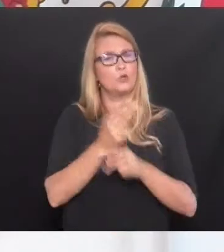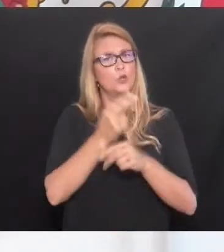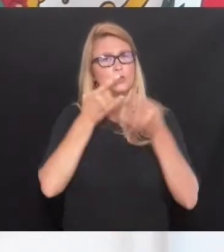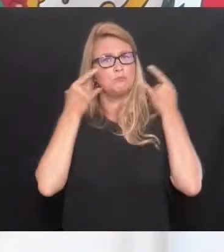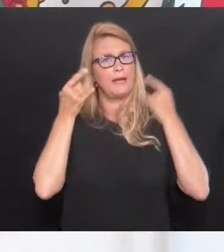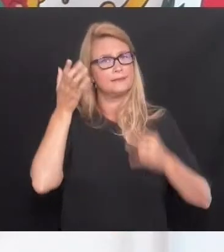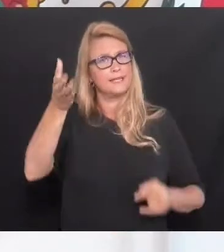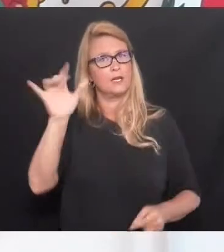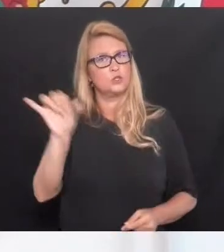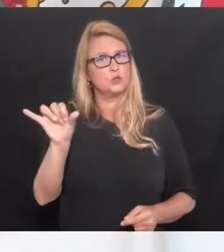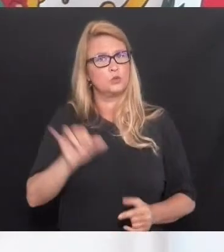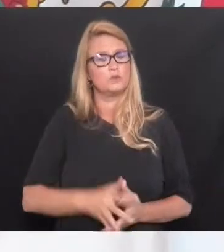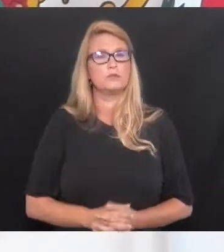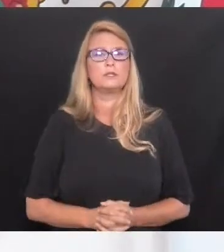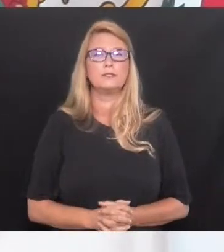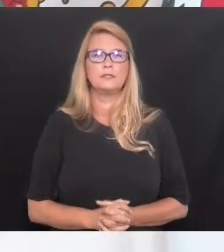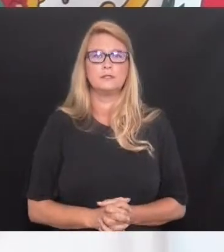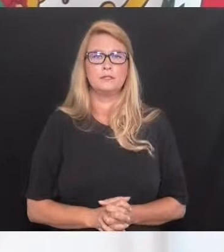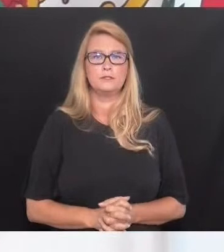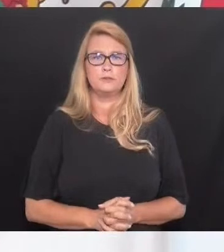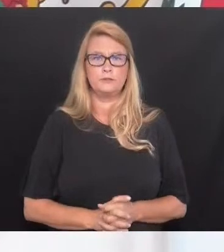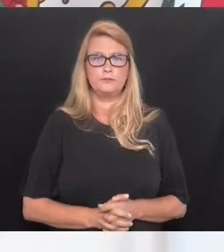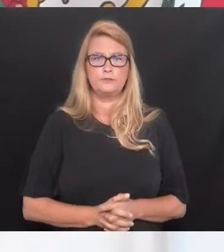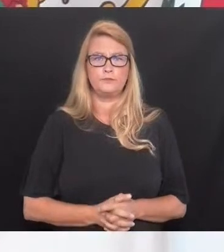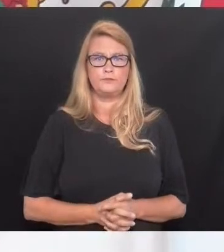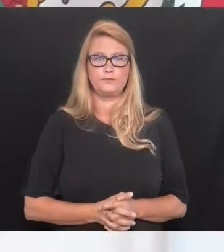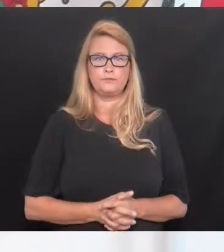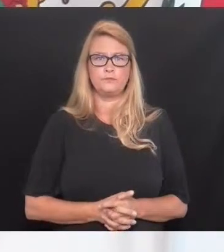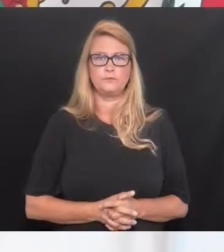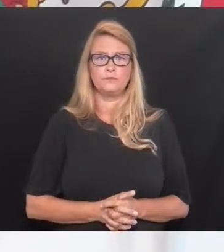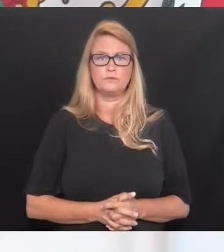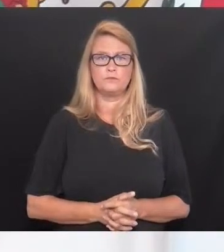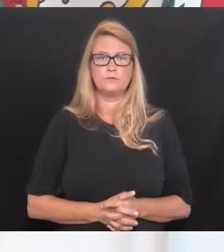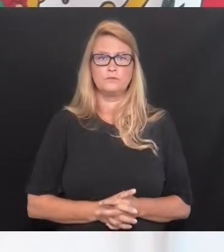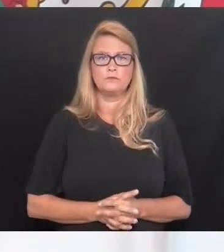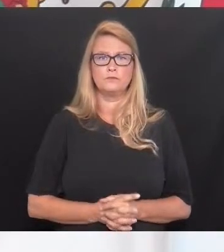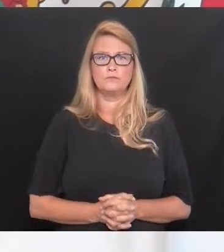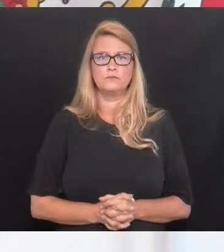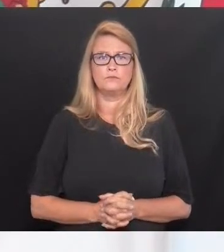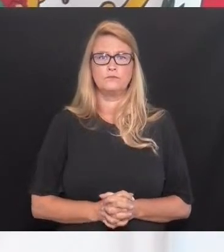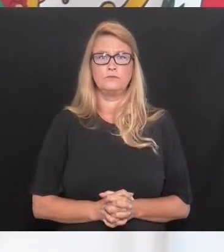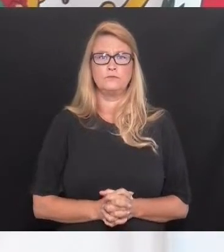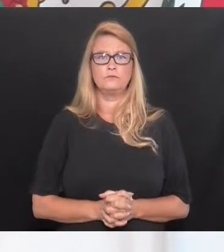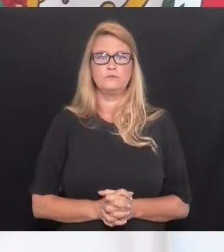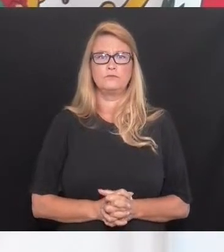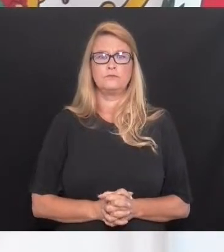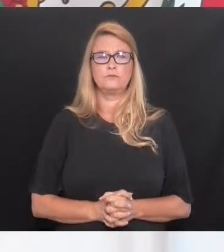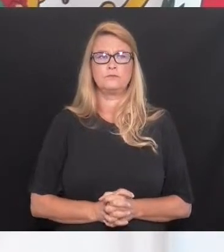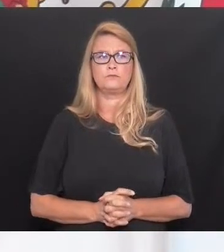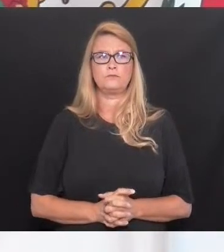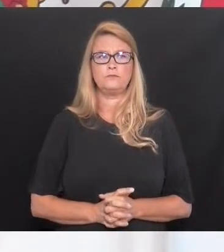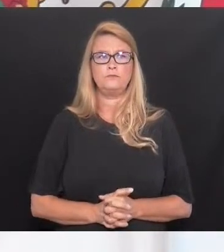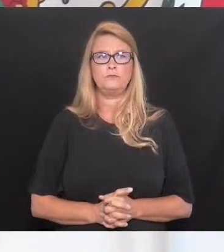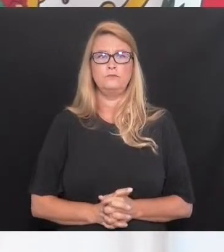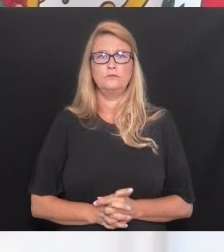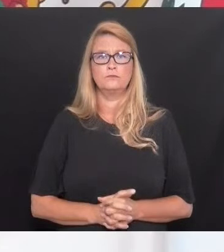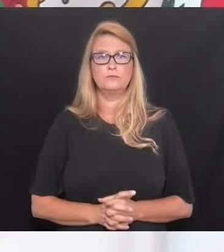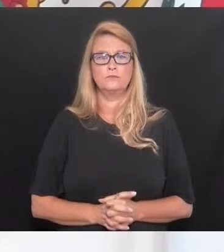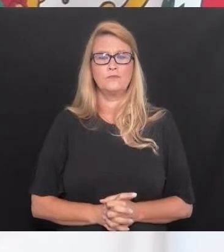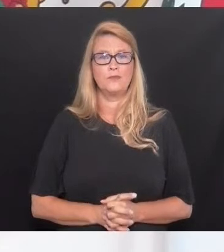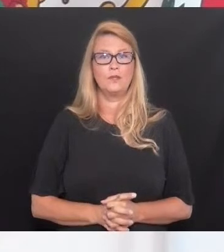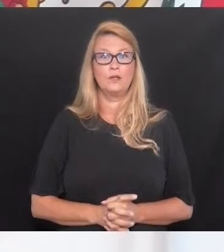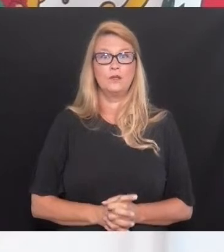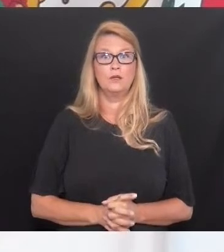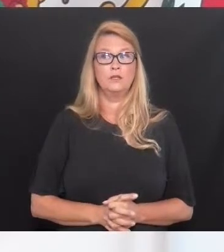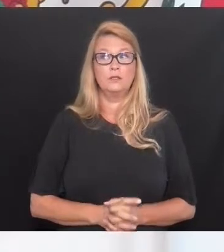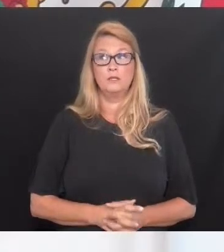But Paul, I don't think there's any point in people carrying their mask in their back